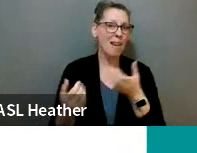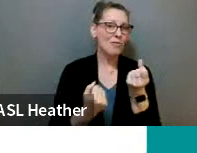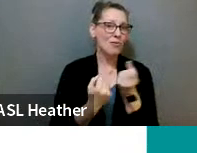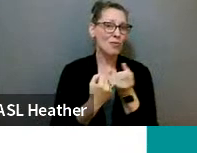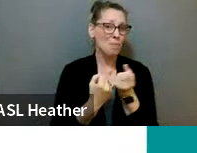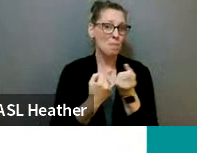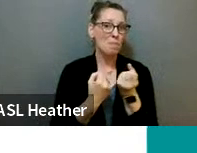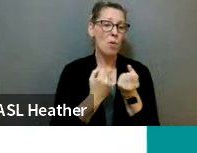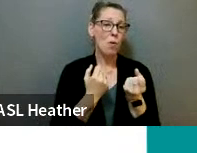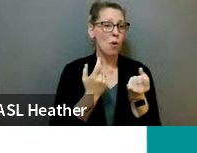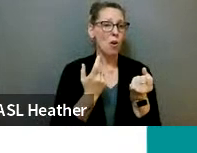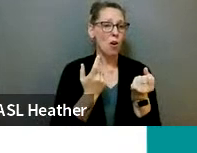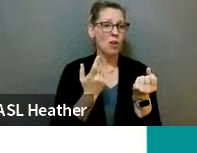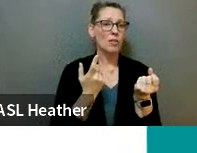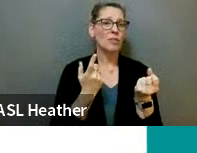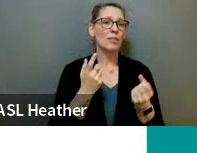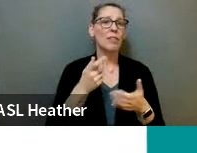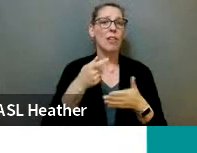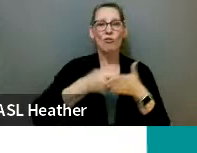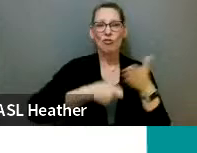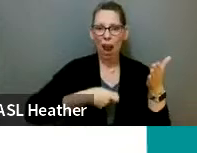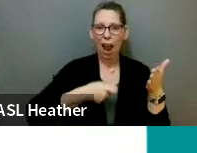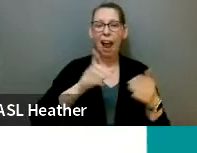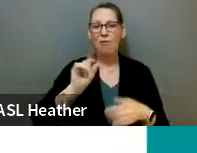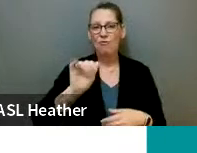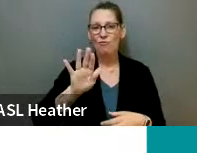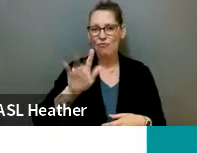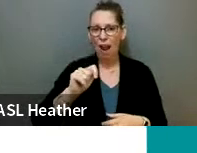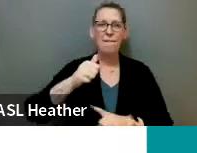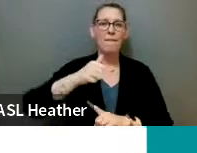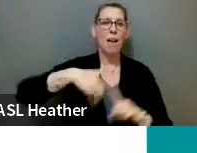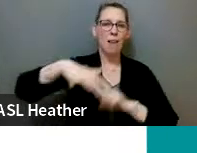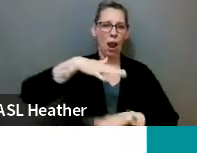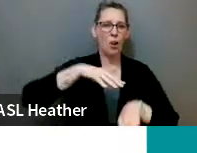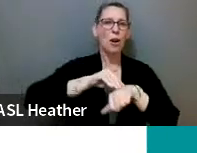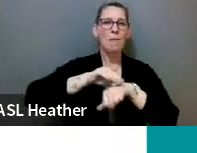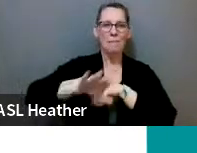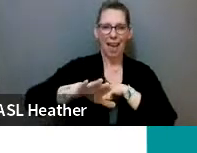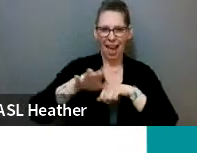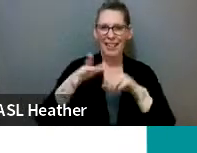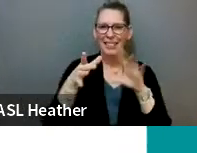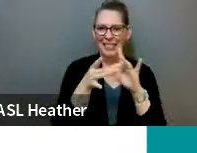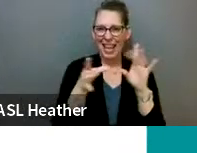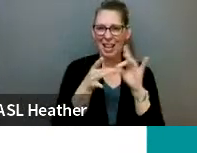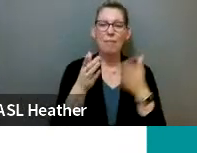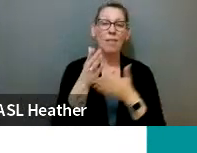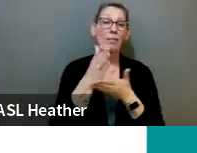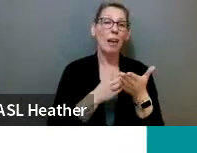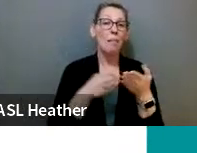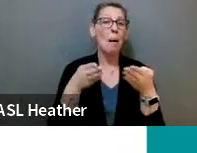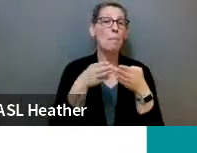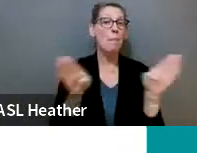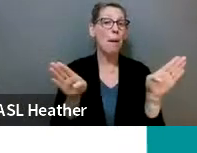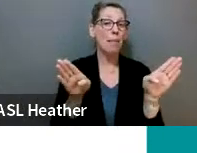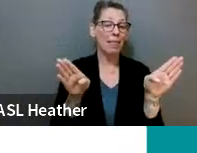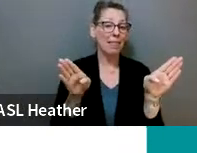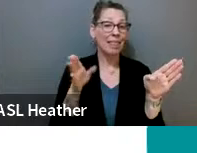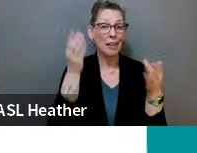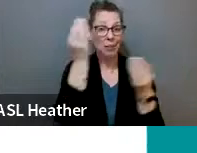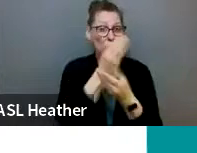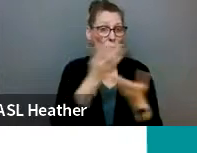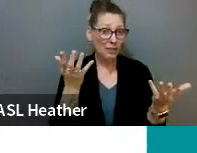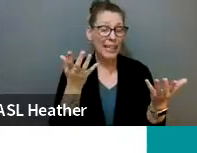the release of the draft supplemental environmental impact statement. Some of those are public briefings to